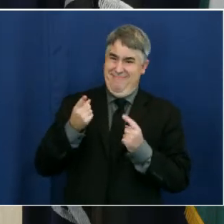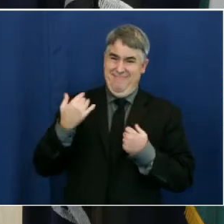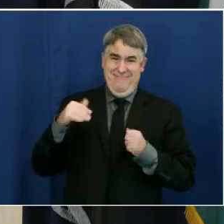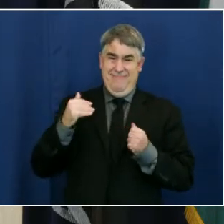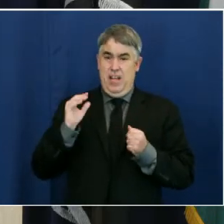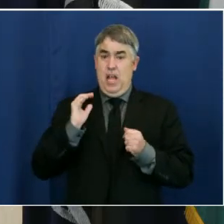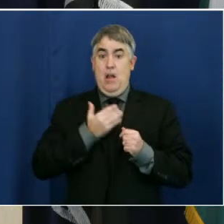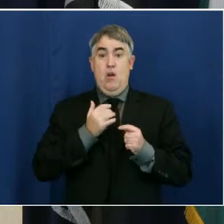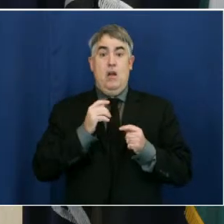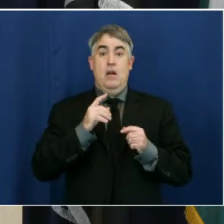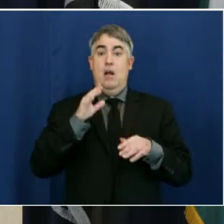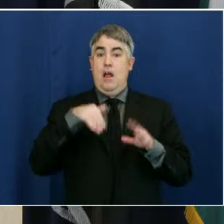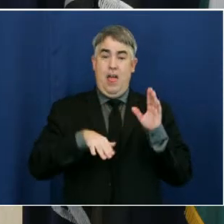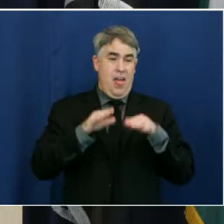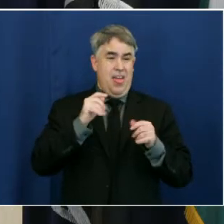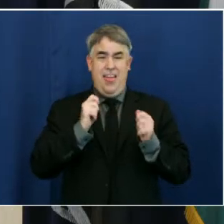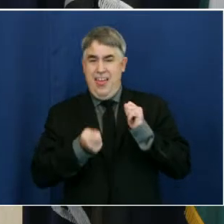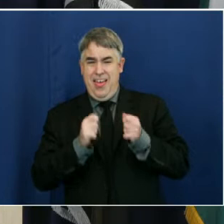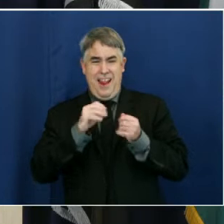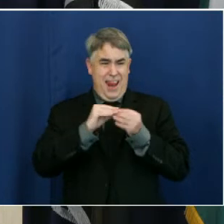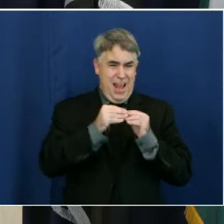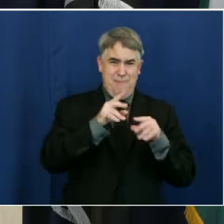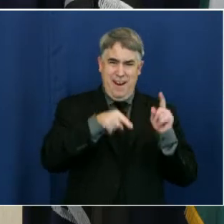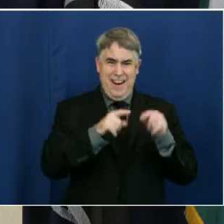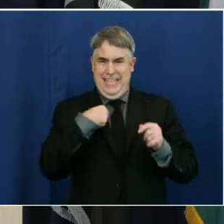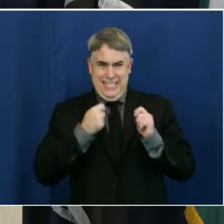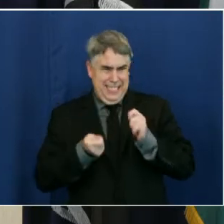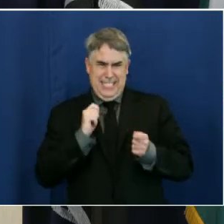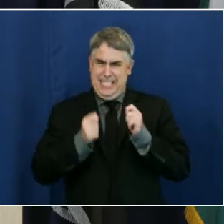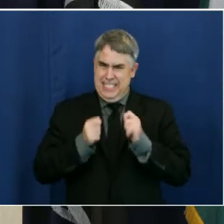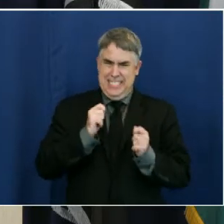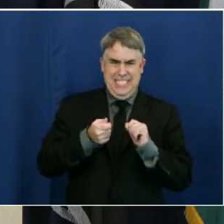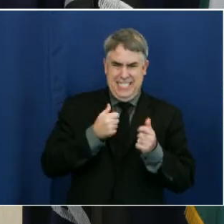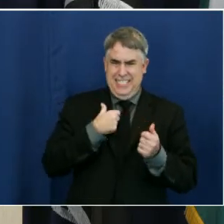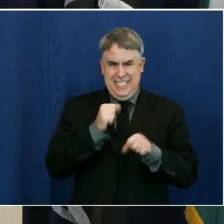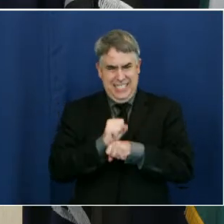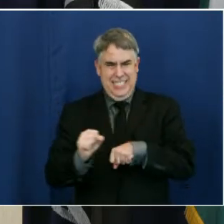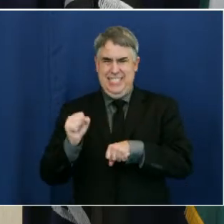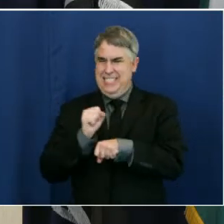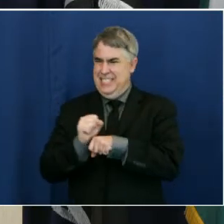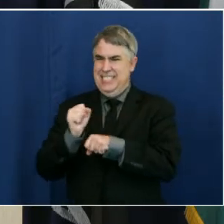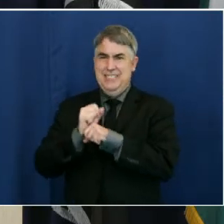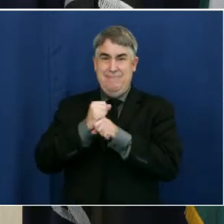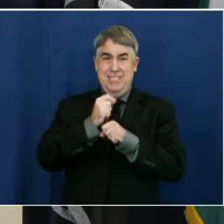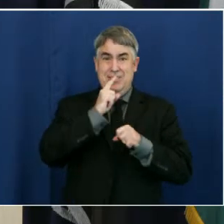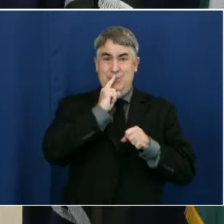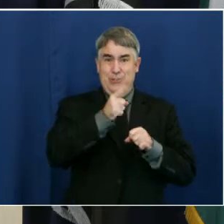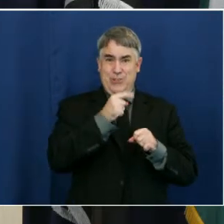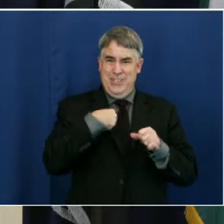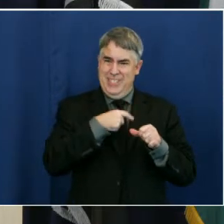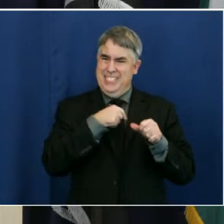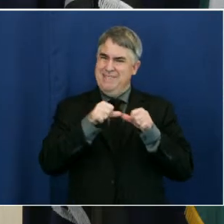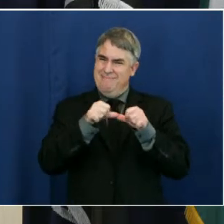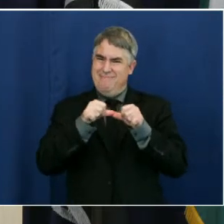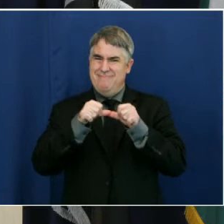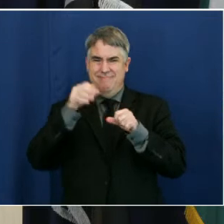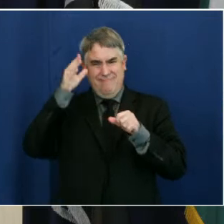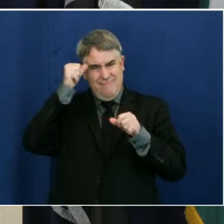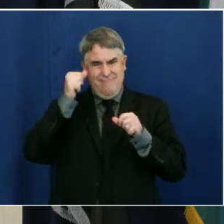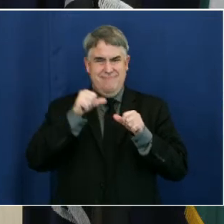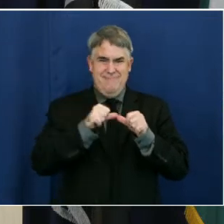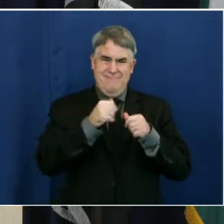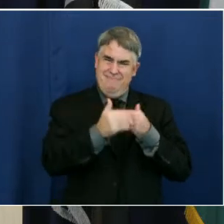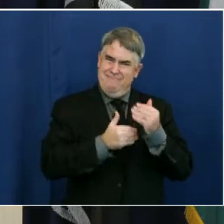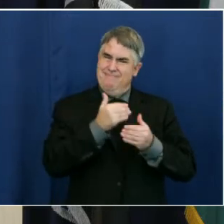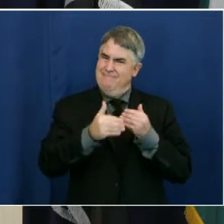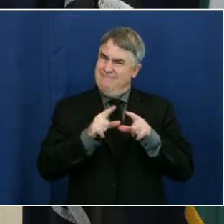left trying to implement those. And we'll continue until we get all the way out of this, doing it every day. But there's a lot of folks that have